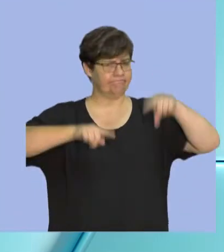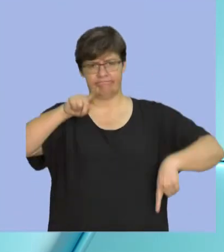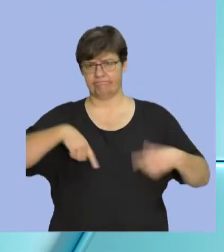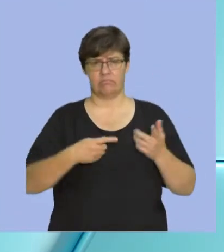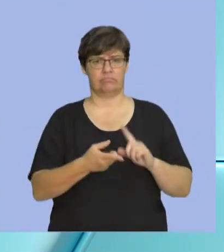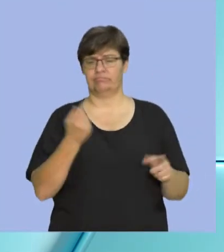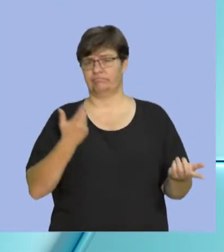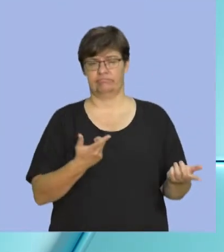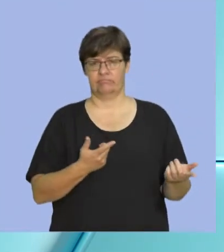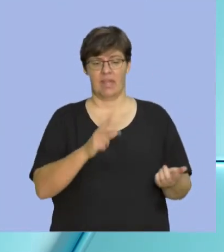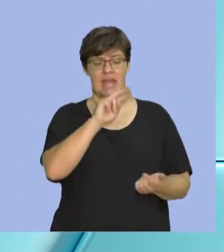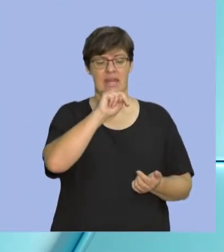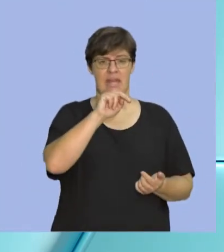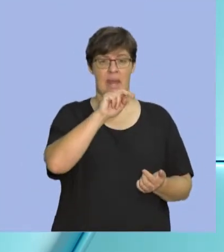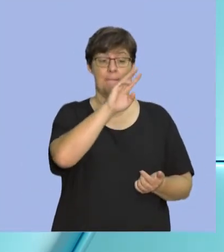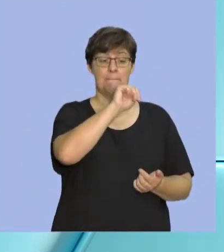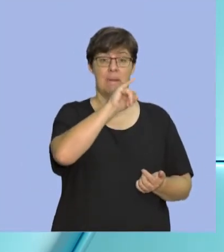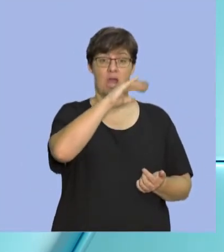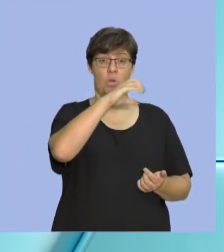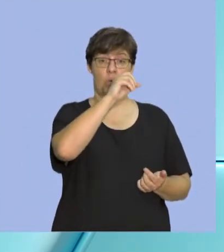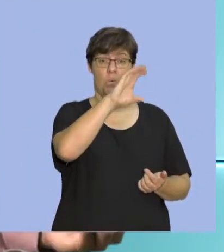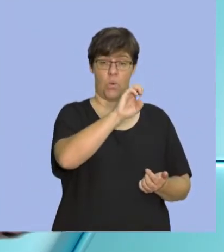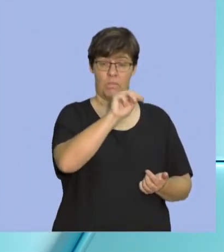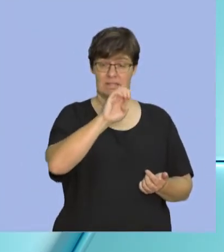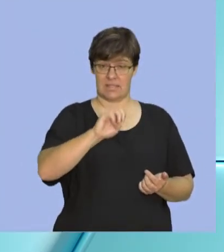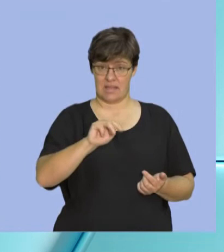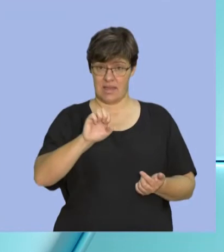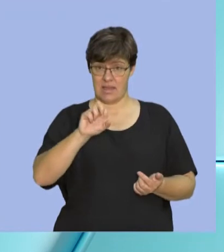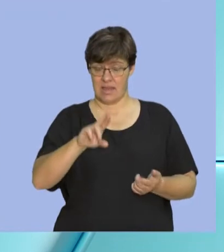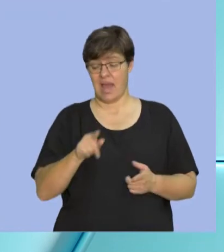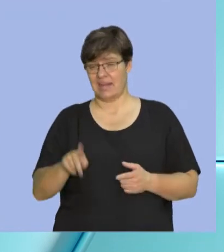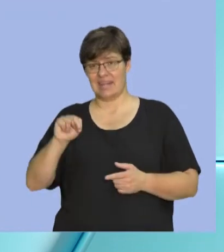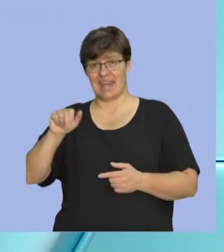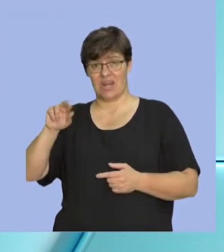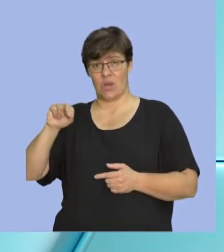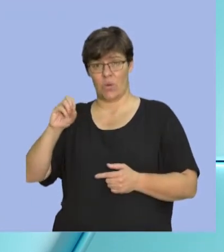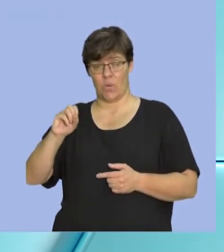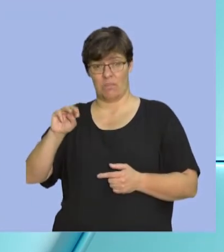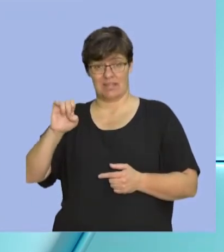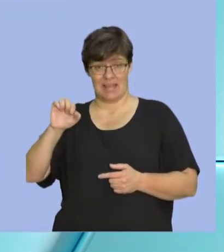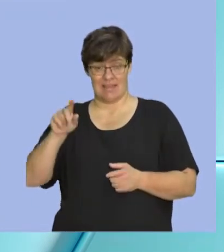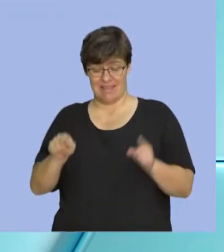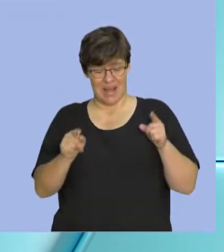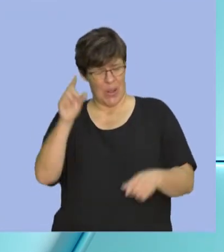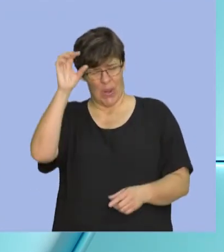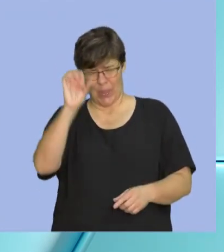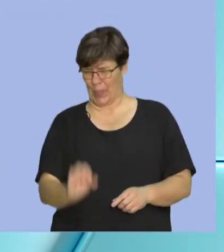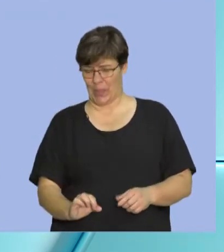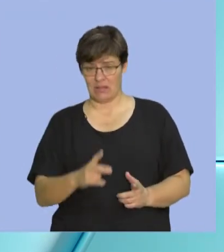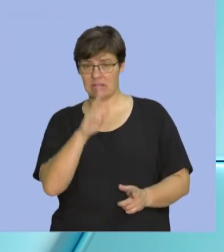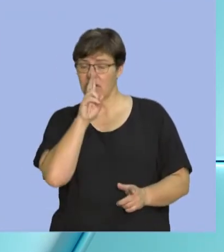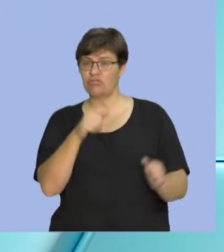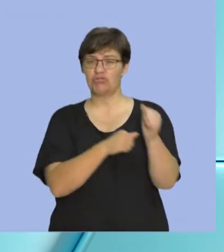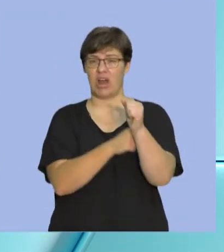being in micrometers to being extremely small in nanometers. Let's try and unpack the structure of